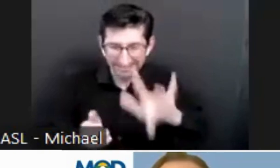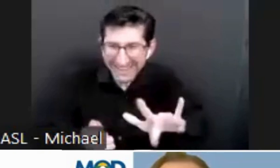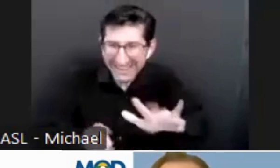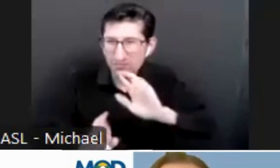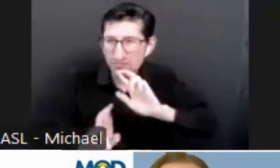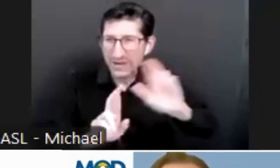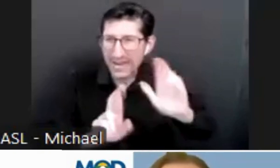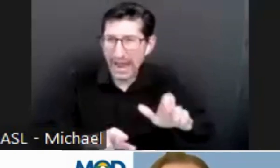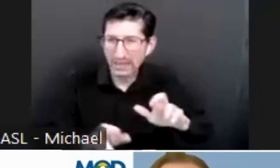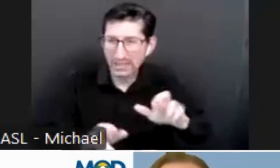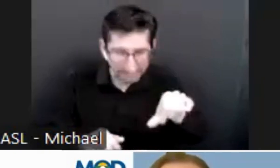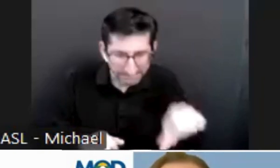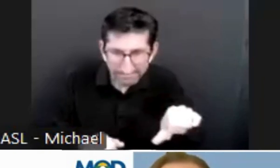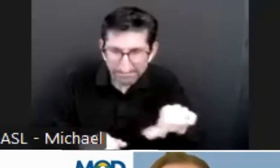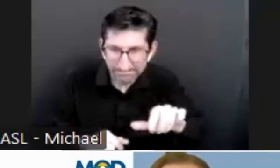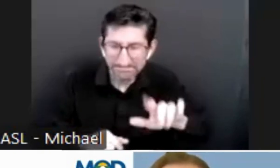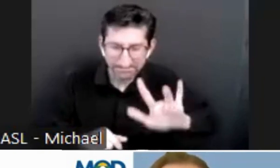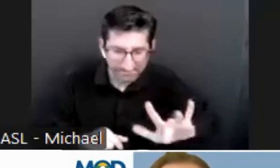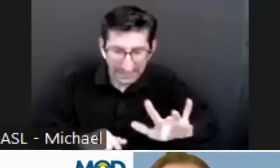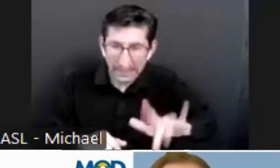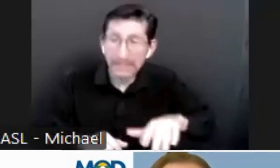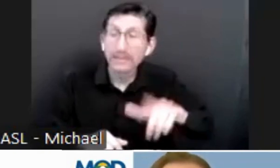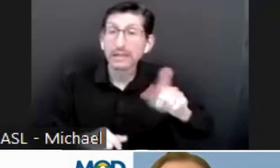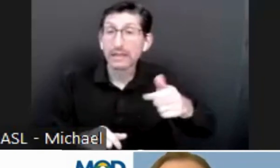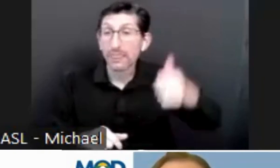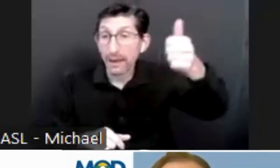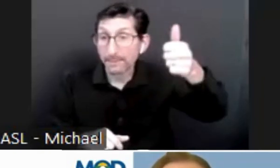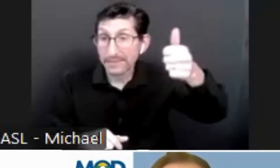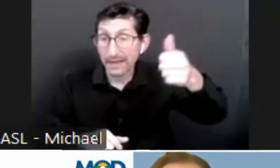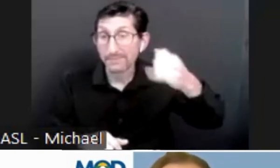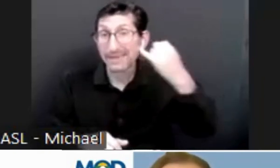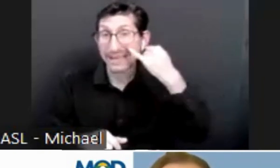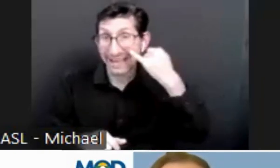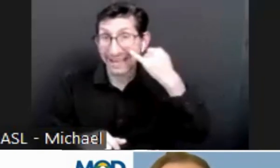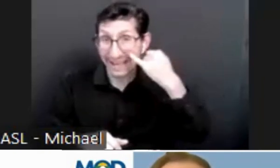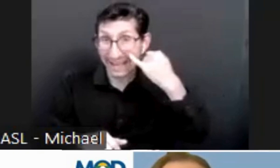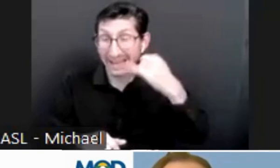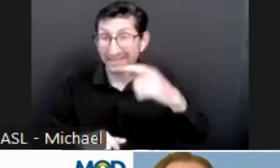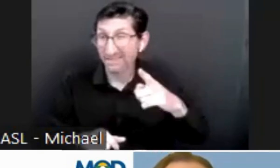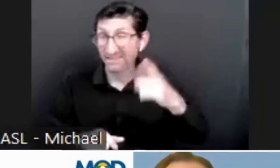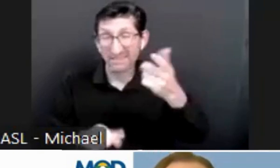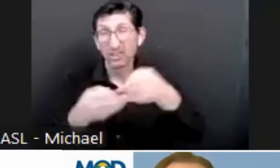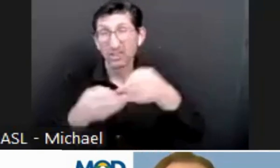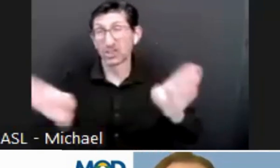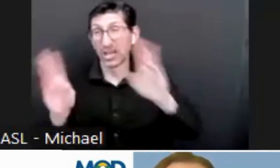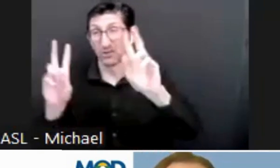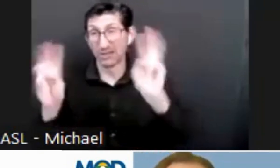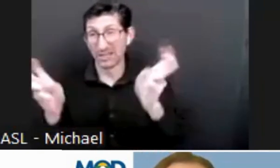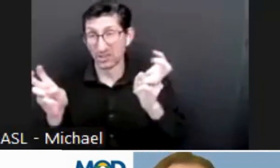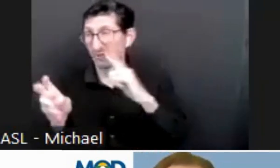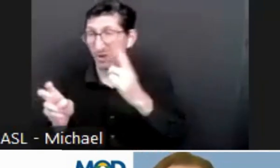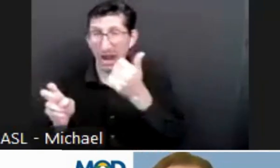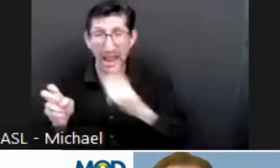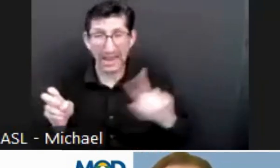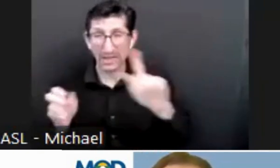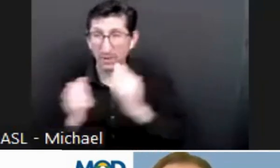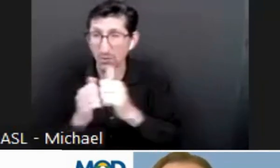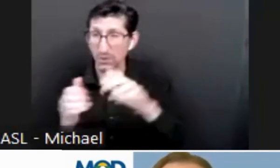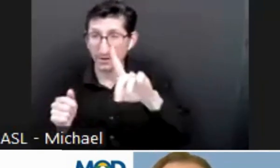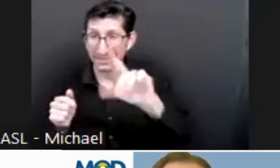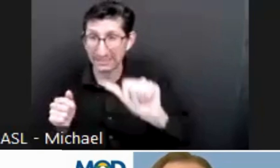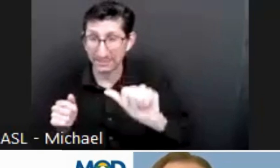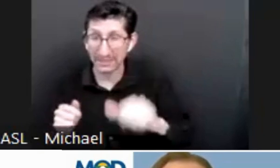yes, this would be an issue even if the individual didn't have a disability. And you can give me the crying,